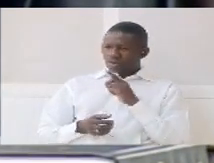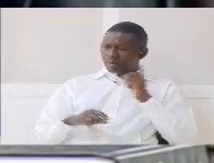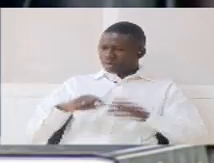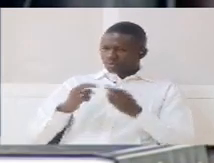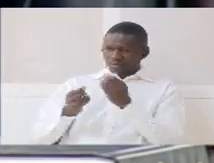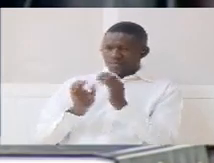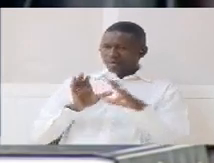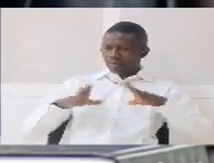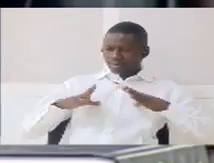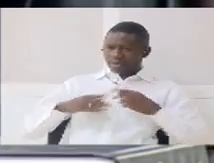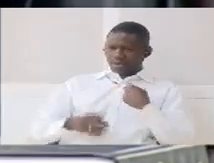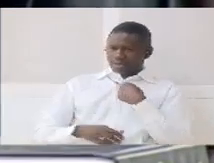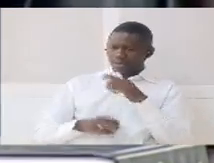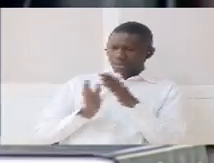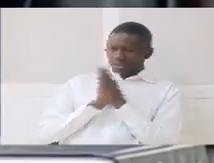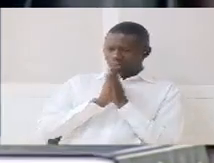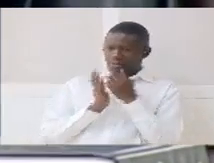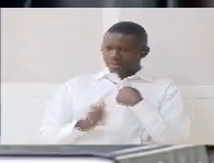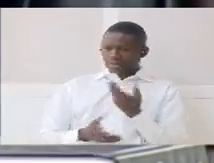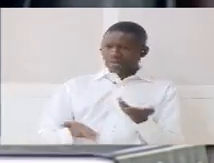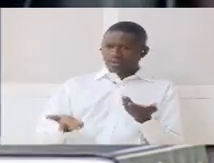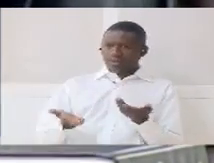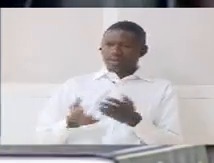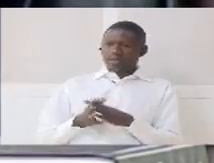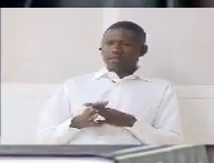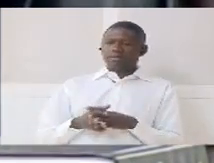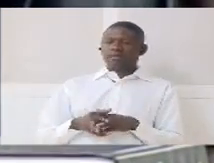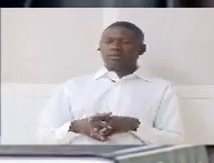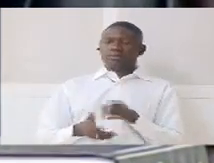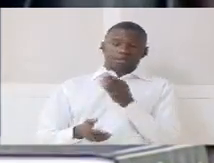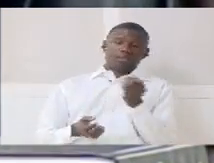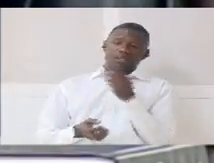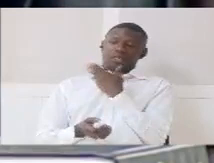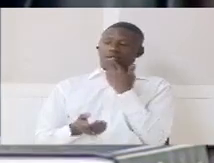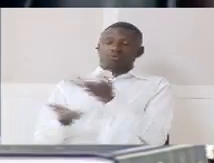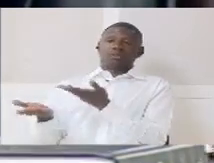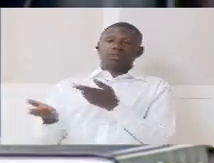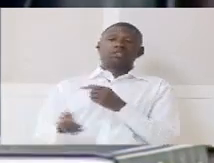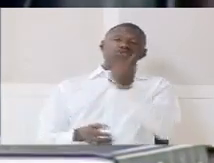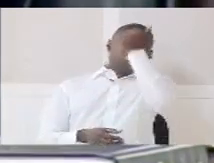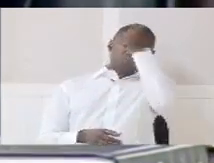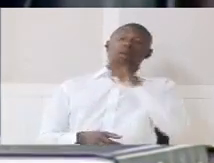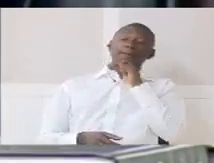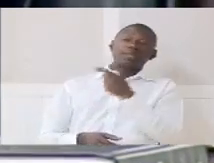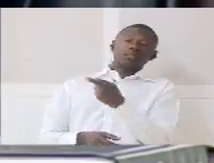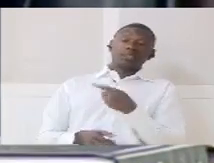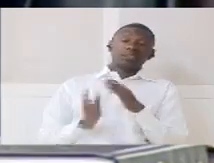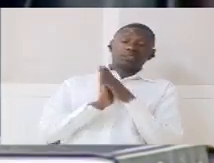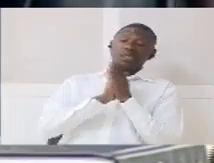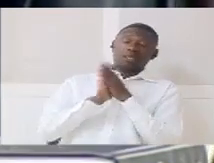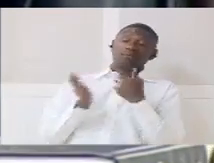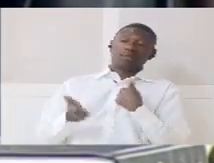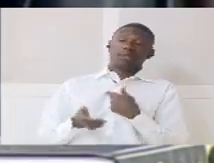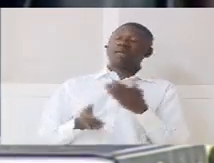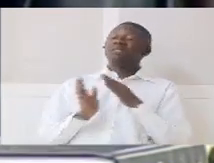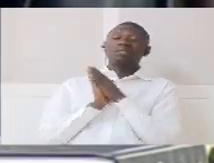against me? This stupid man, he is now challenging me. You are going to be my challenge. He said to them, I told you, yeah, this, I'm not stupid. This stupid man is challenging me. He has been